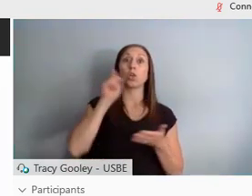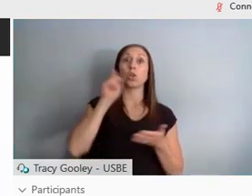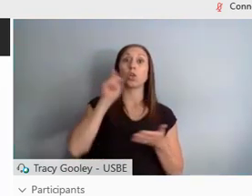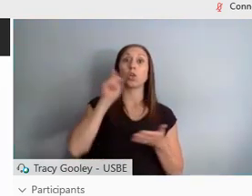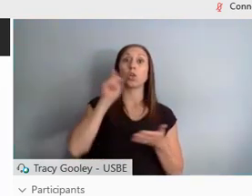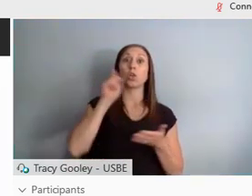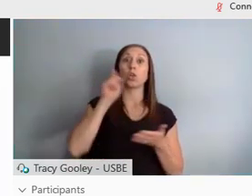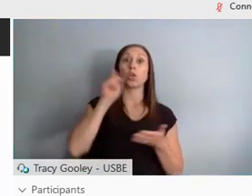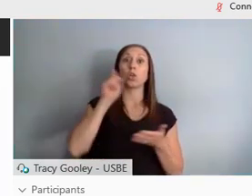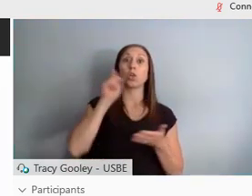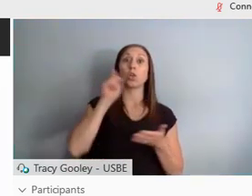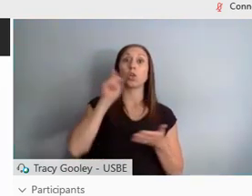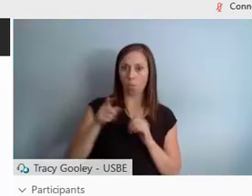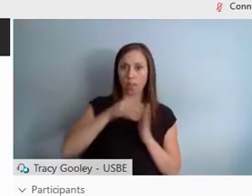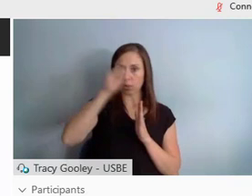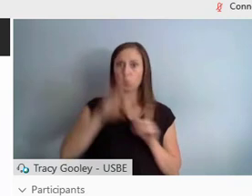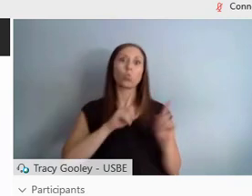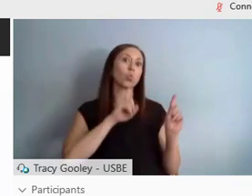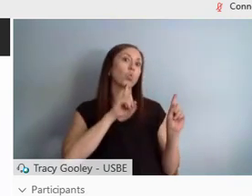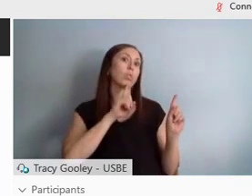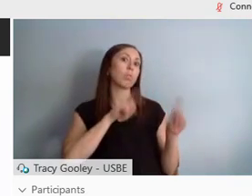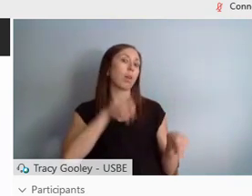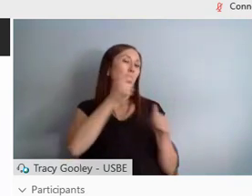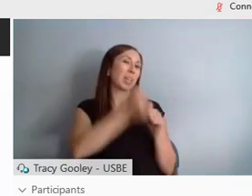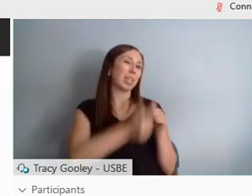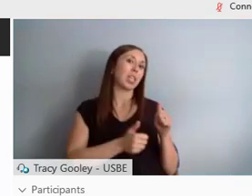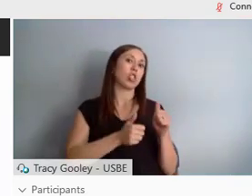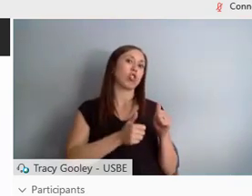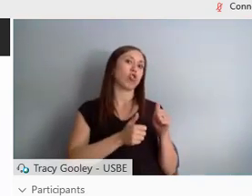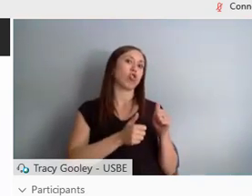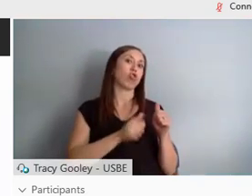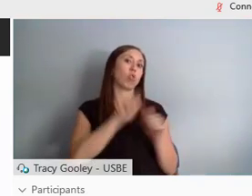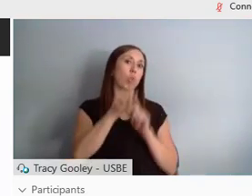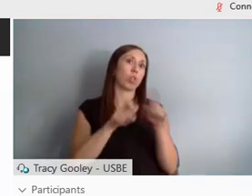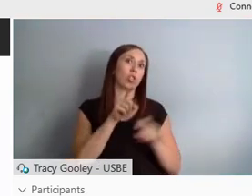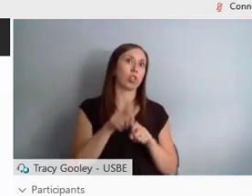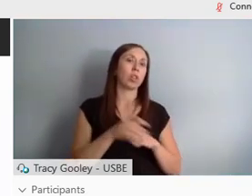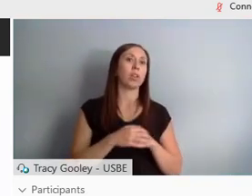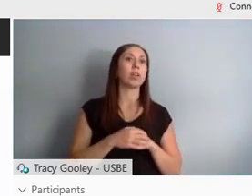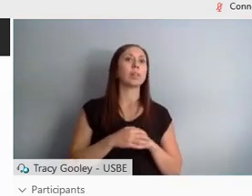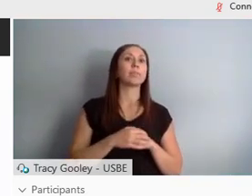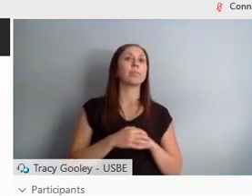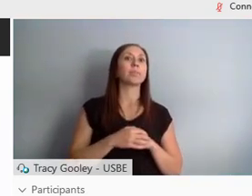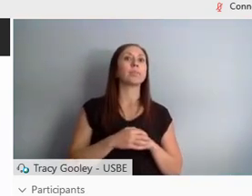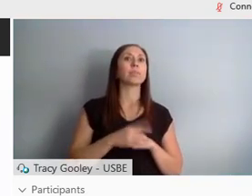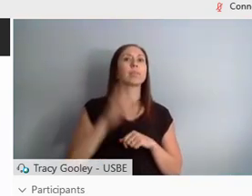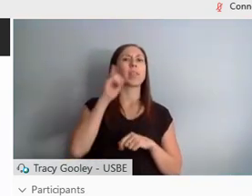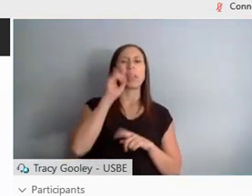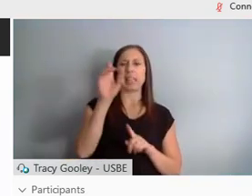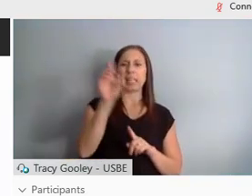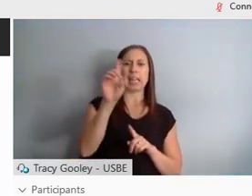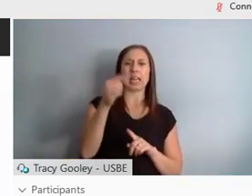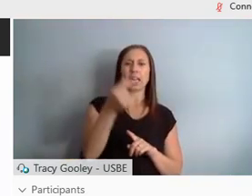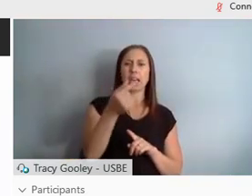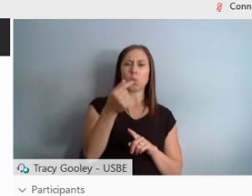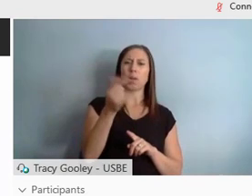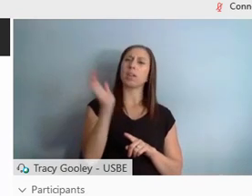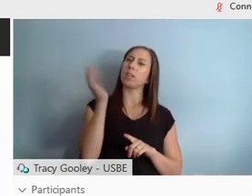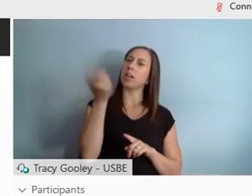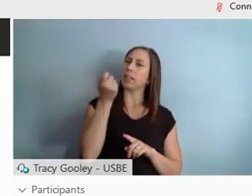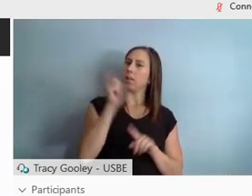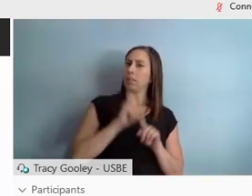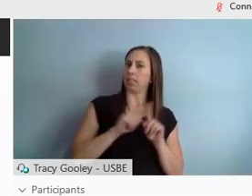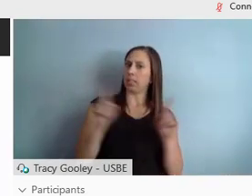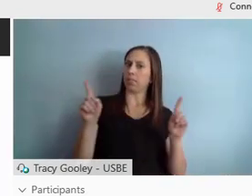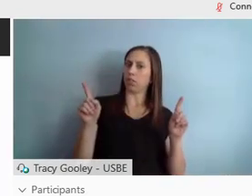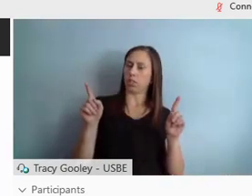how the student responded to each prompt. I do believe in the data gateway, it looks a little bit different